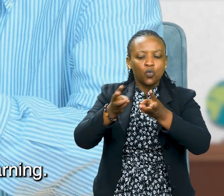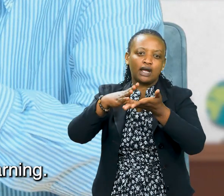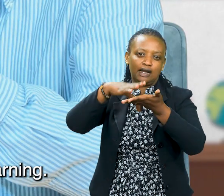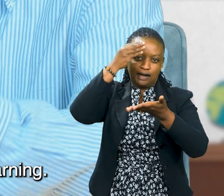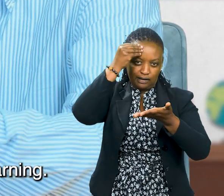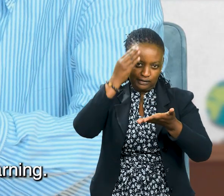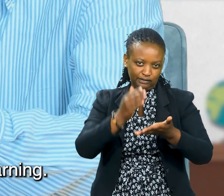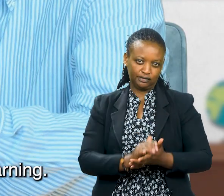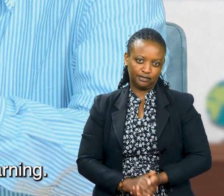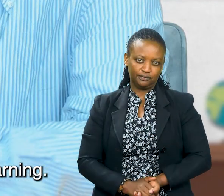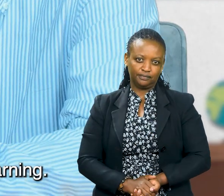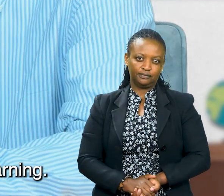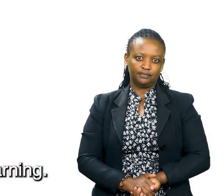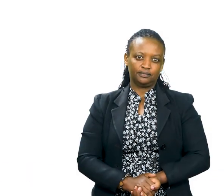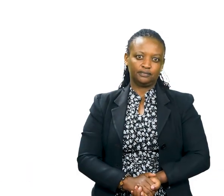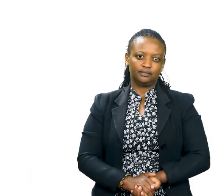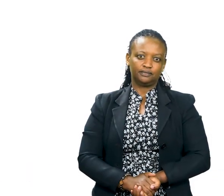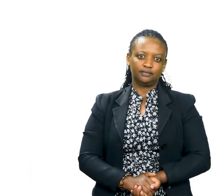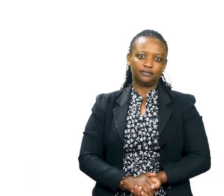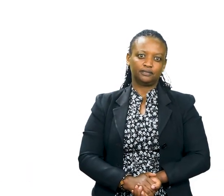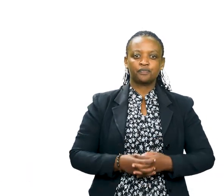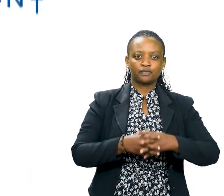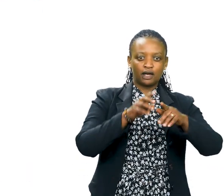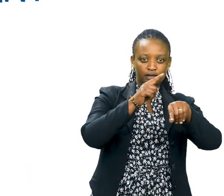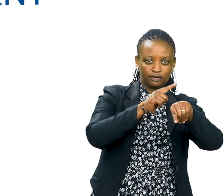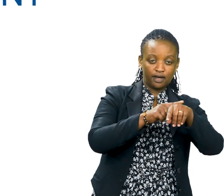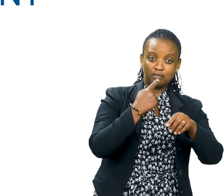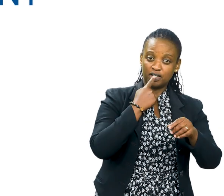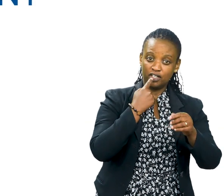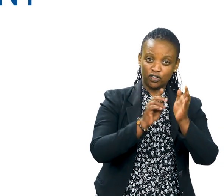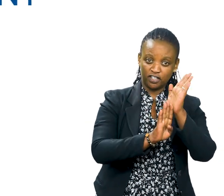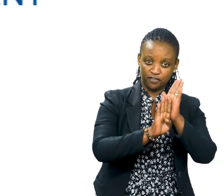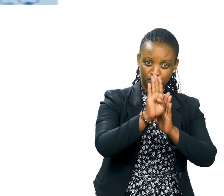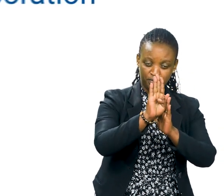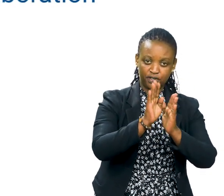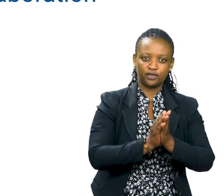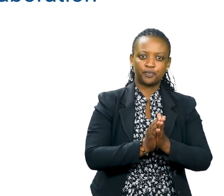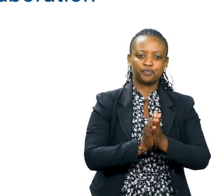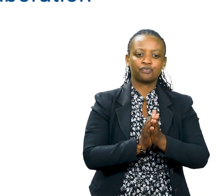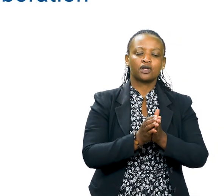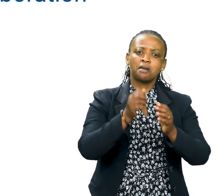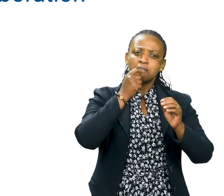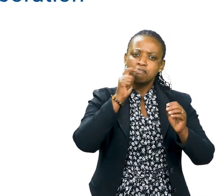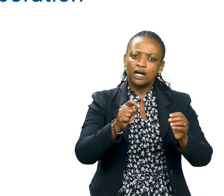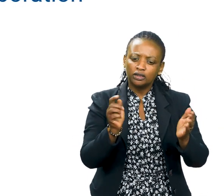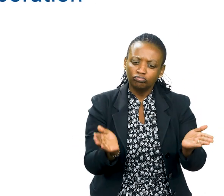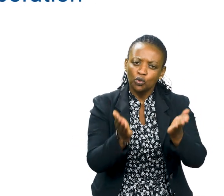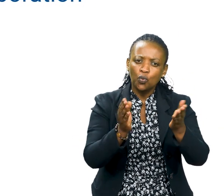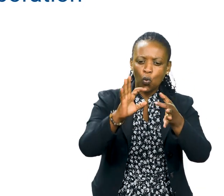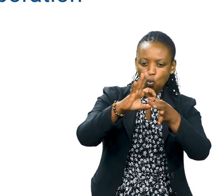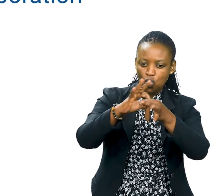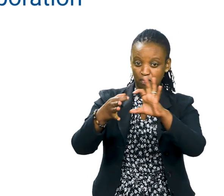the students are motivated in the learning. During lesson development, you should